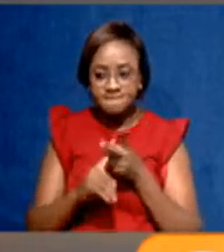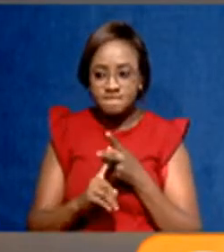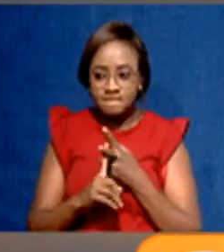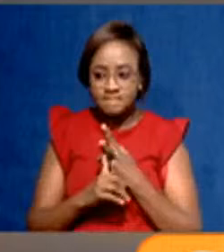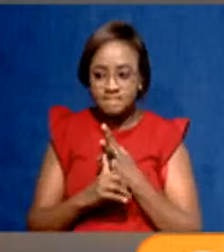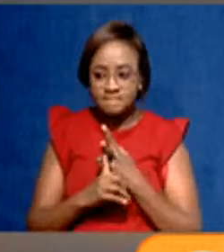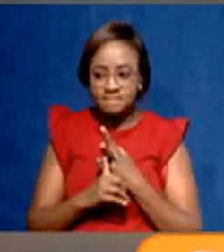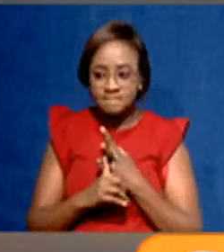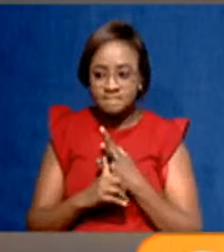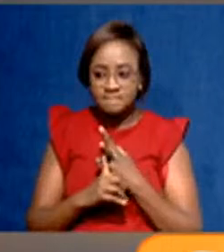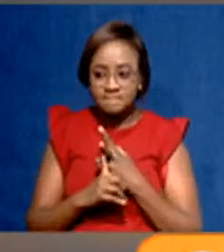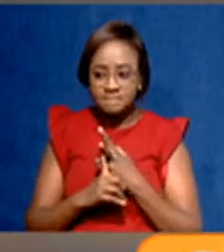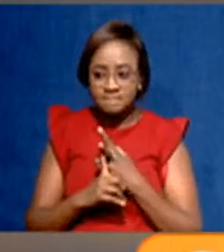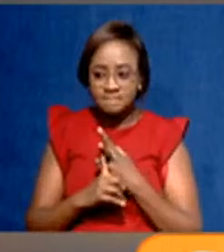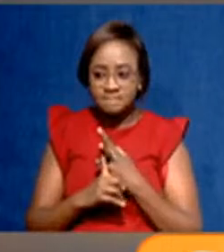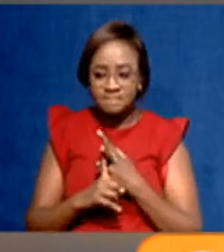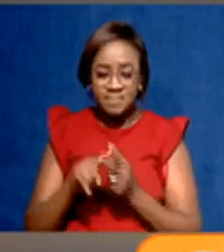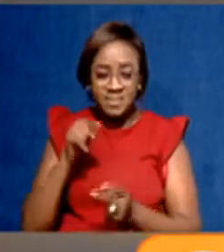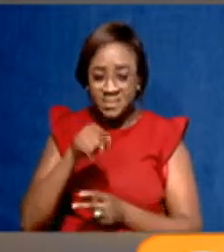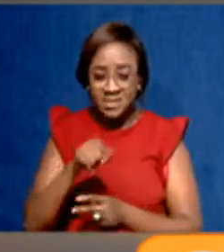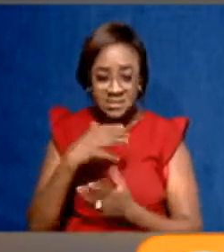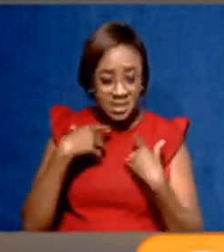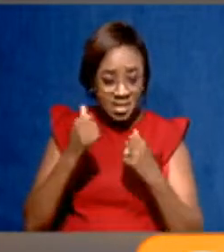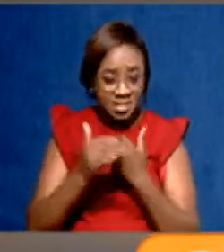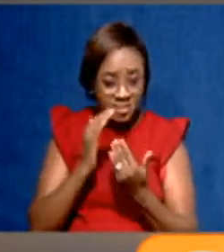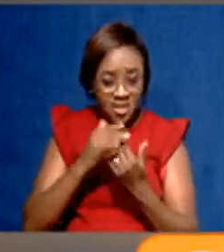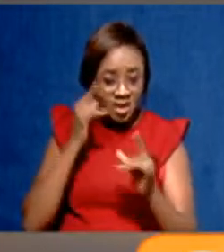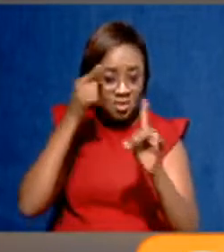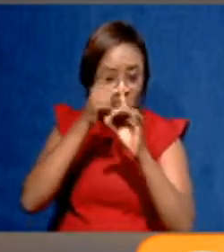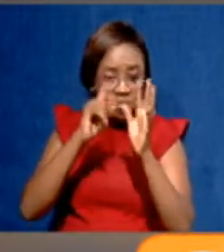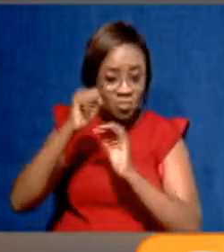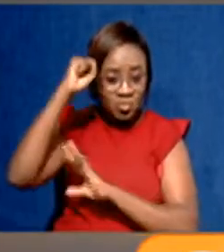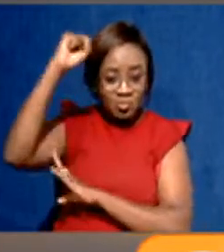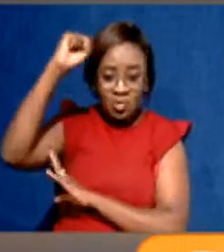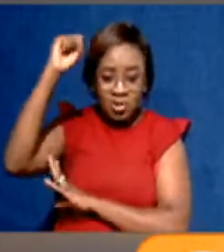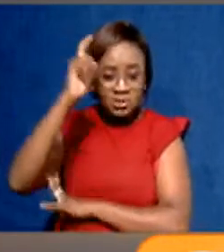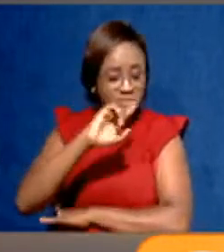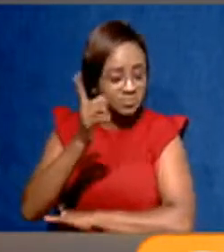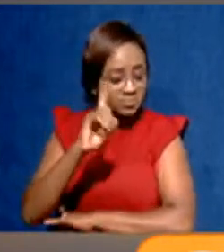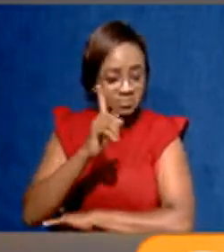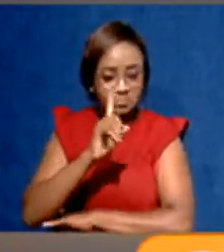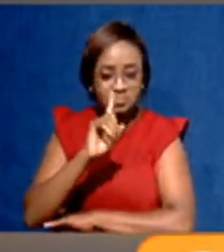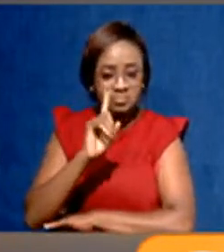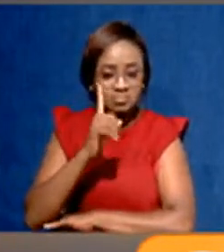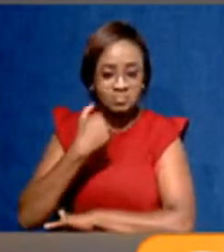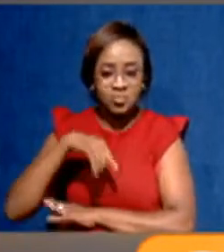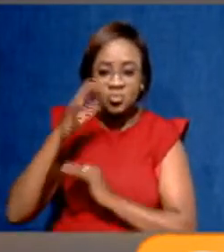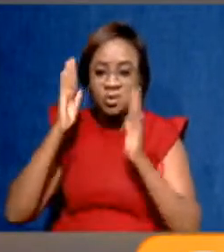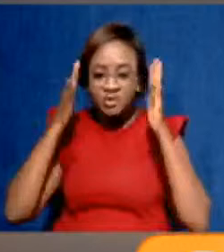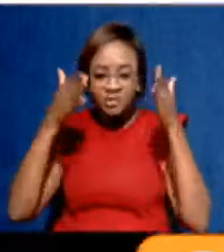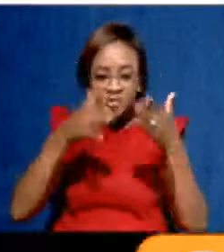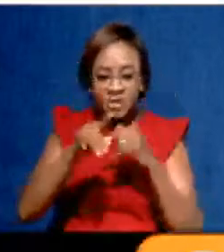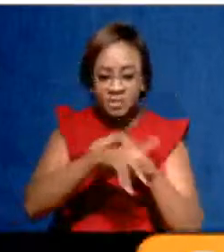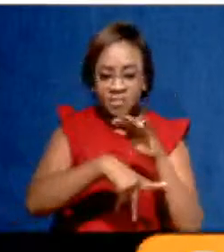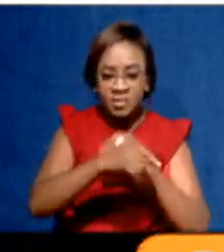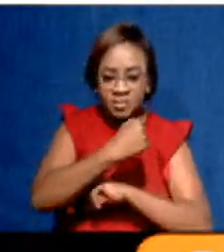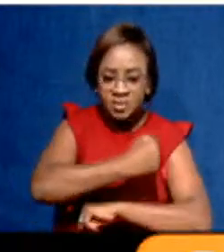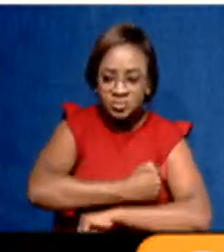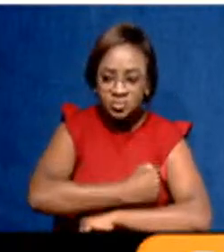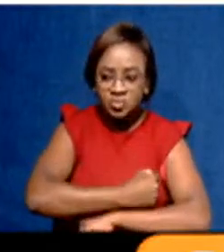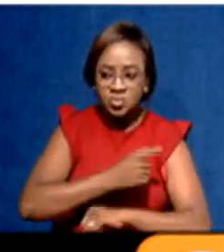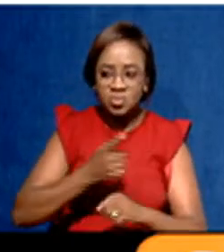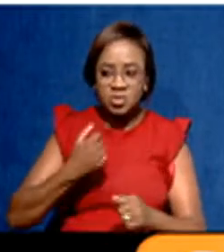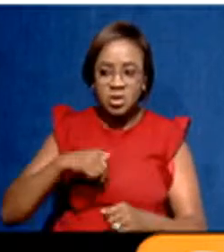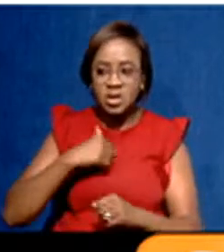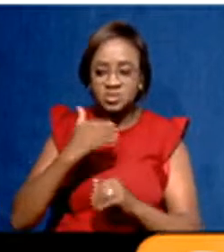Secondly, it has nothing to do with politics because we targeted primary schools. They are the nearest to